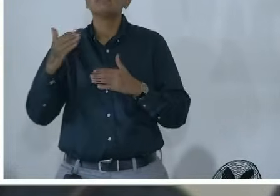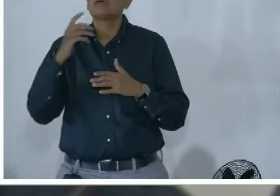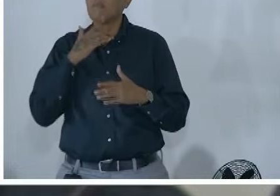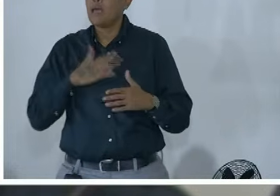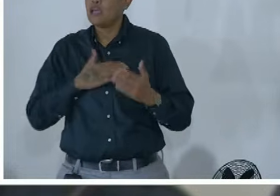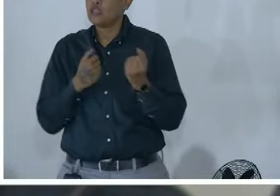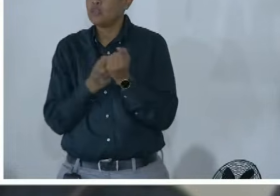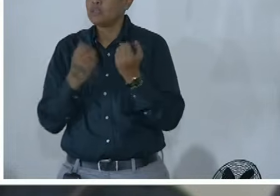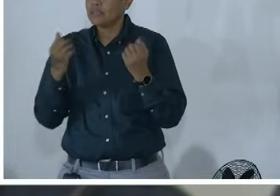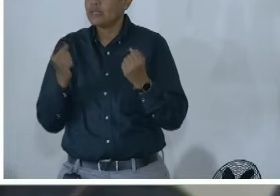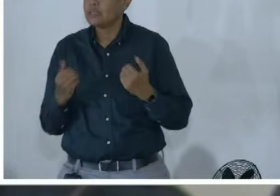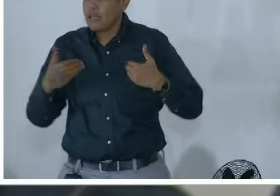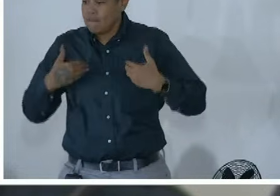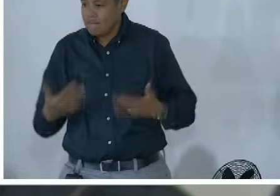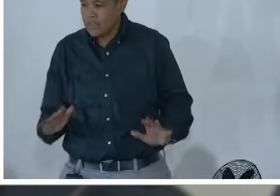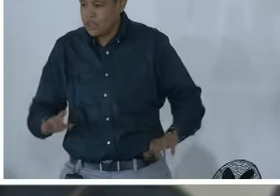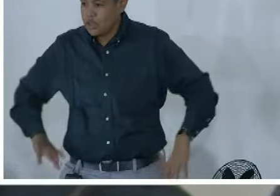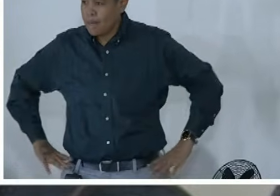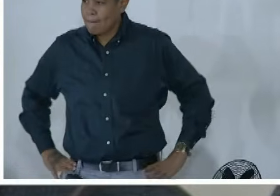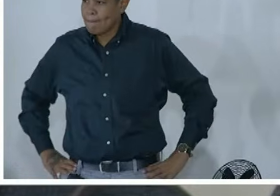support.